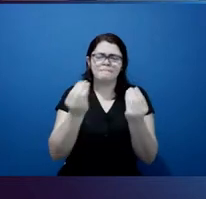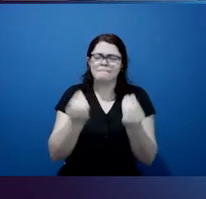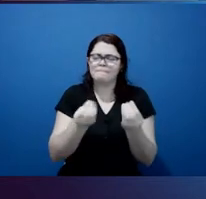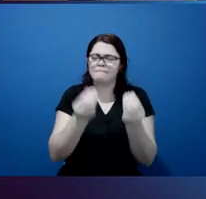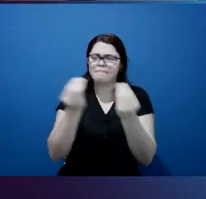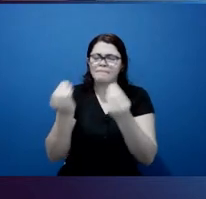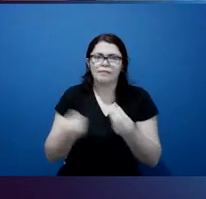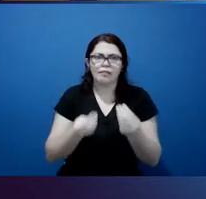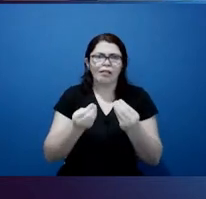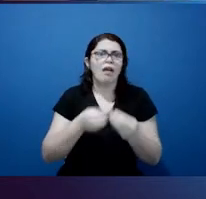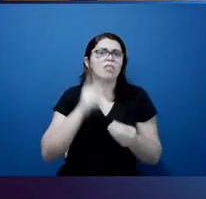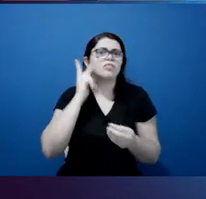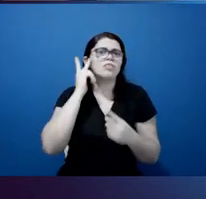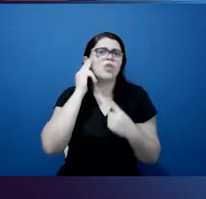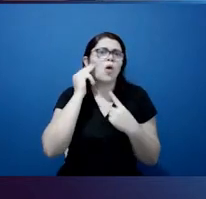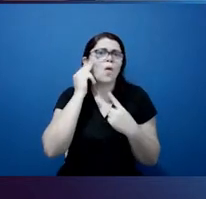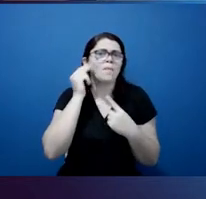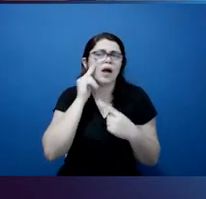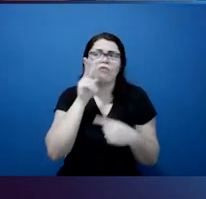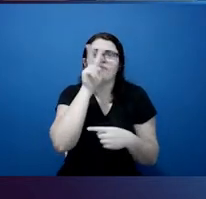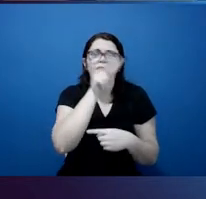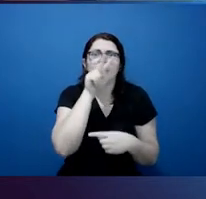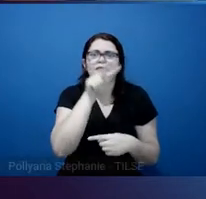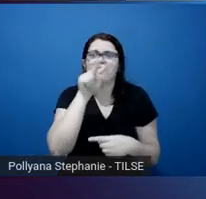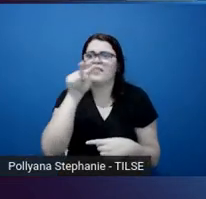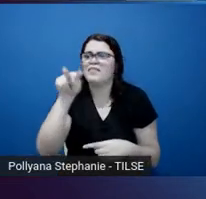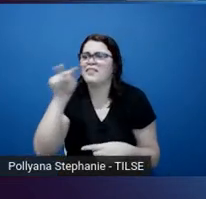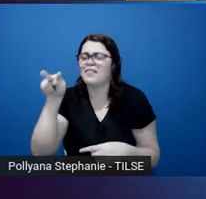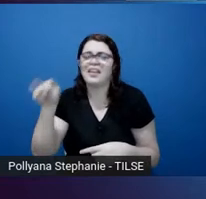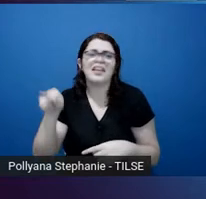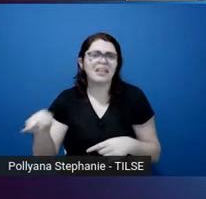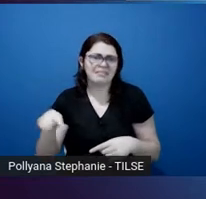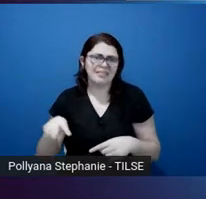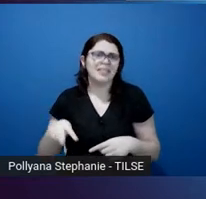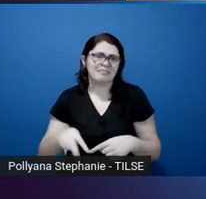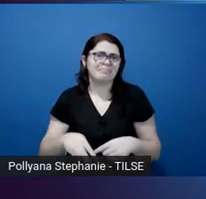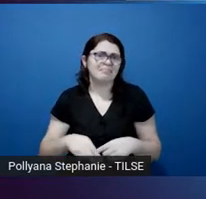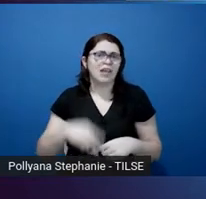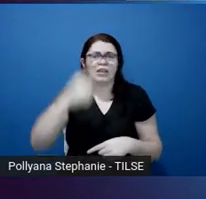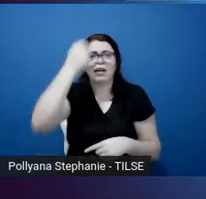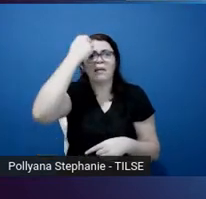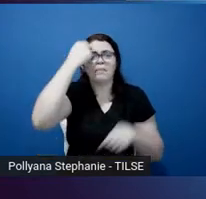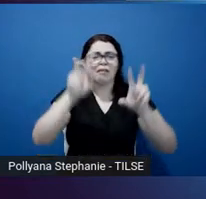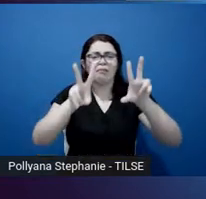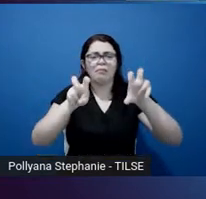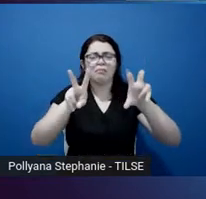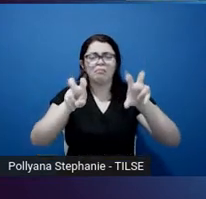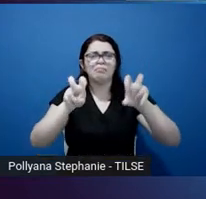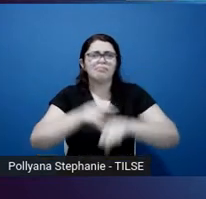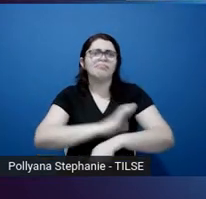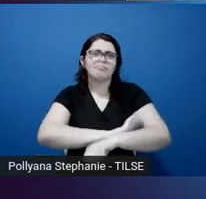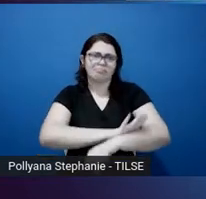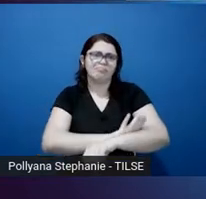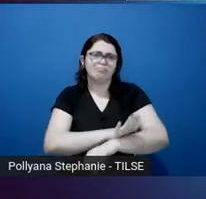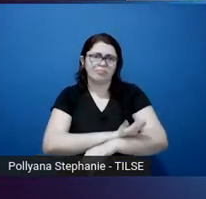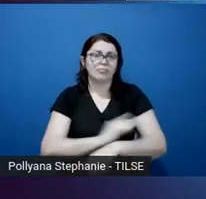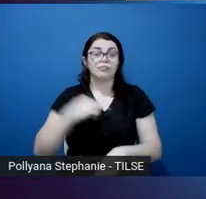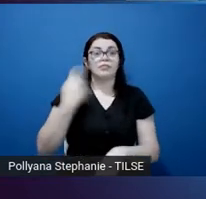a very common thing to be thinking about. I think it's a common, we need to